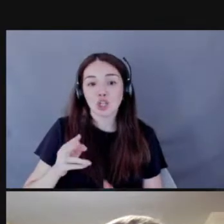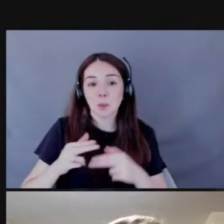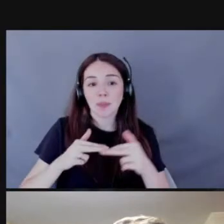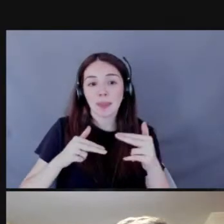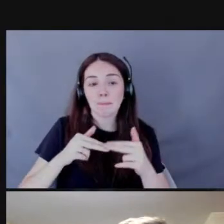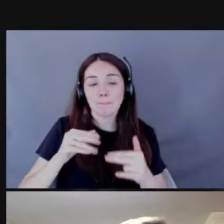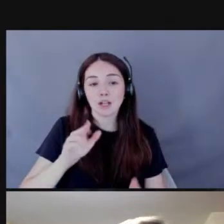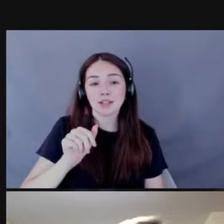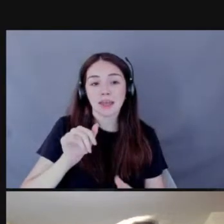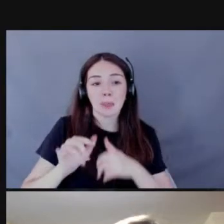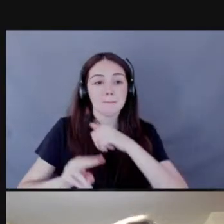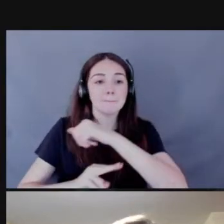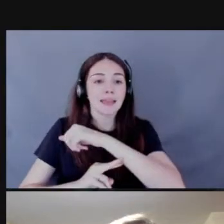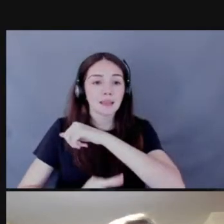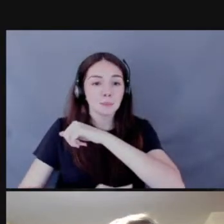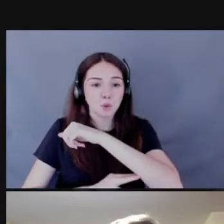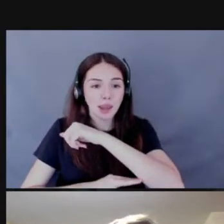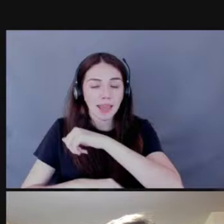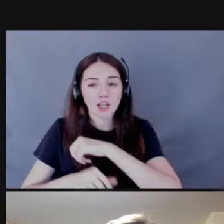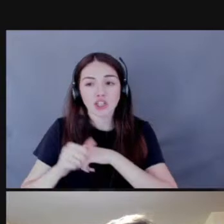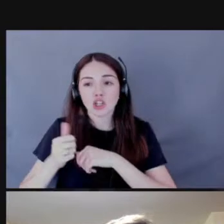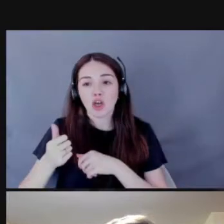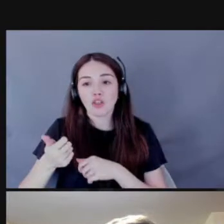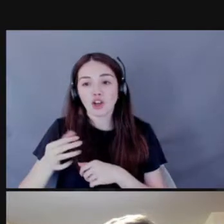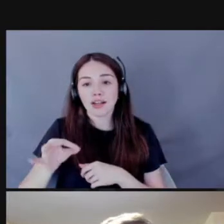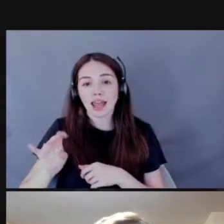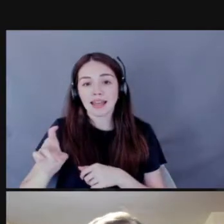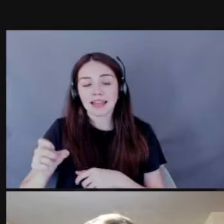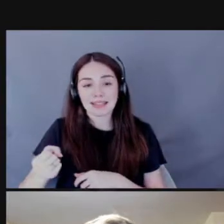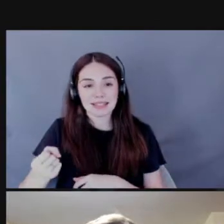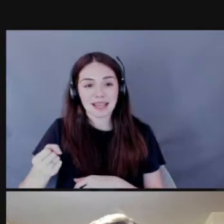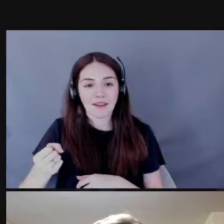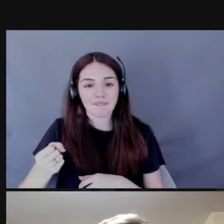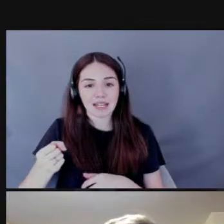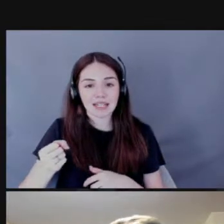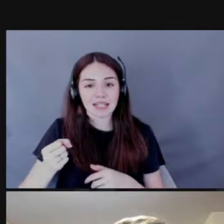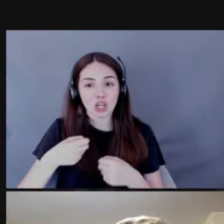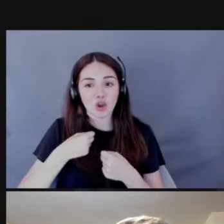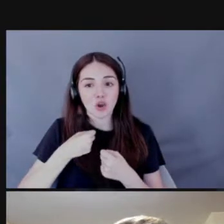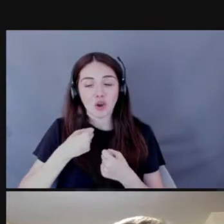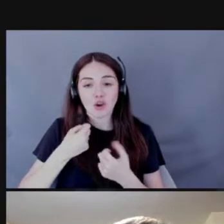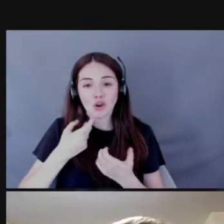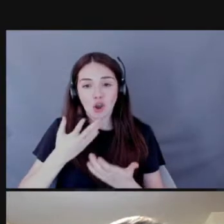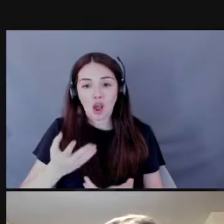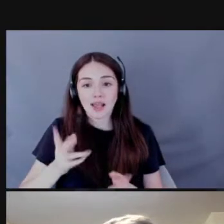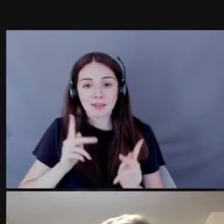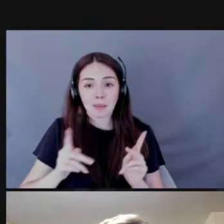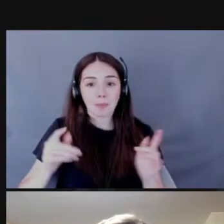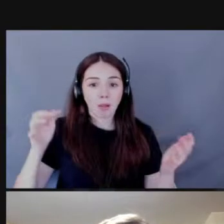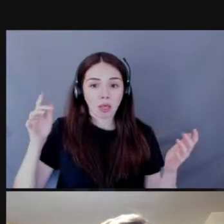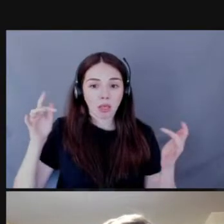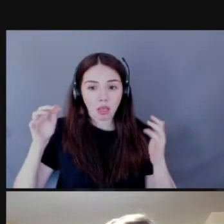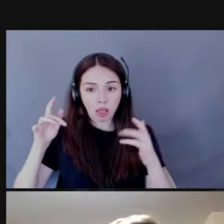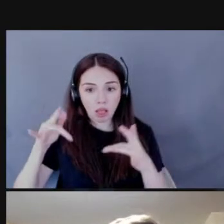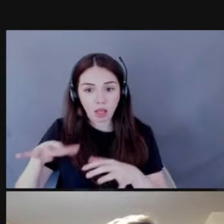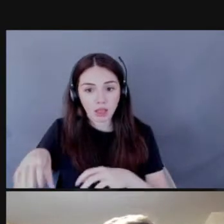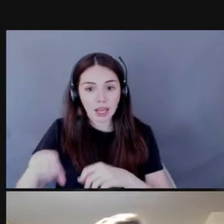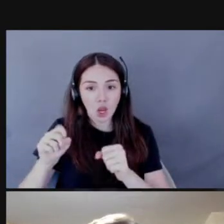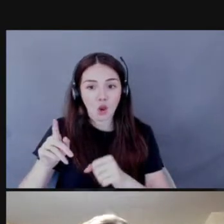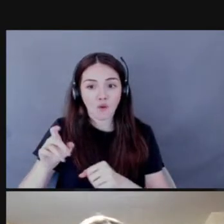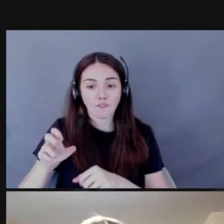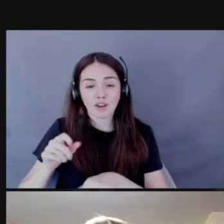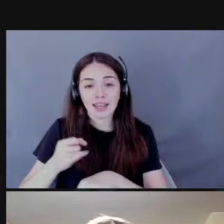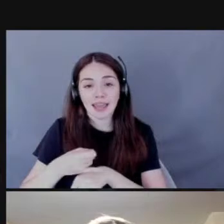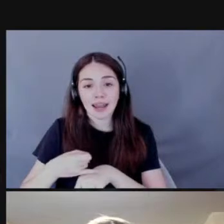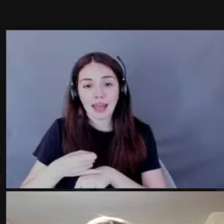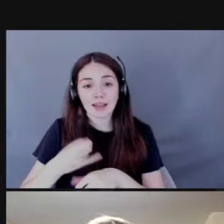in the 70s. All of that is really kind of terraforming Kent Island by the 1980s. And Chessie is kind of a